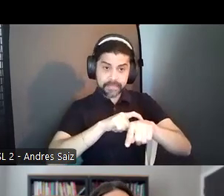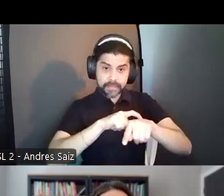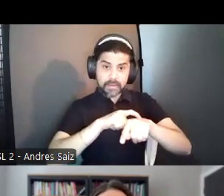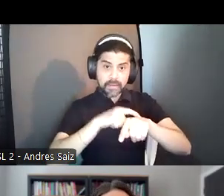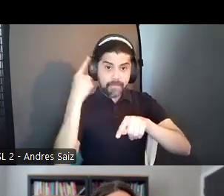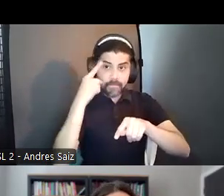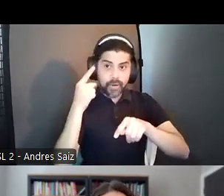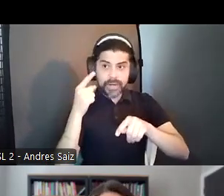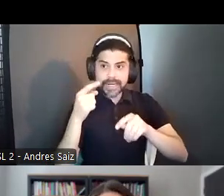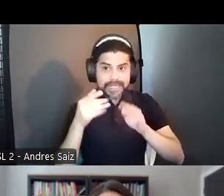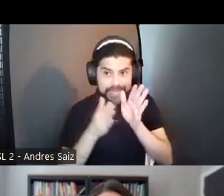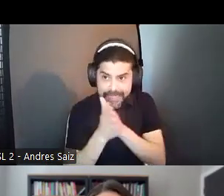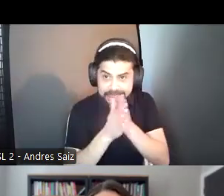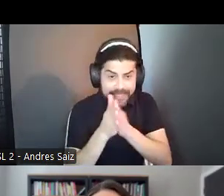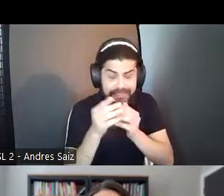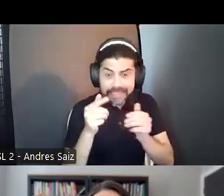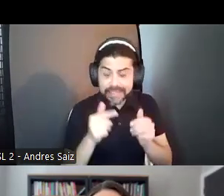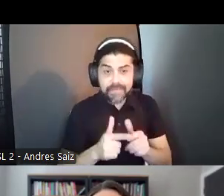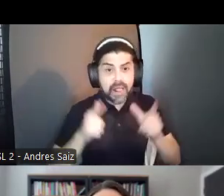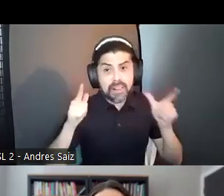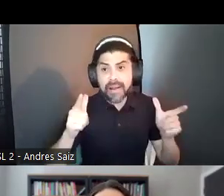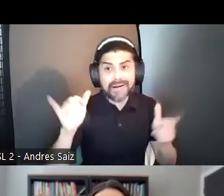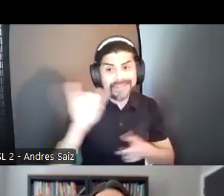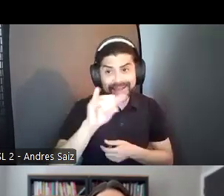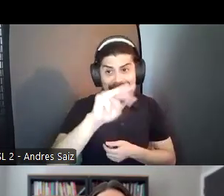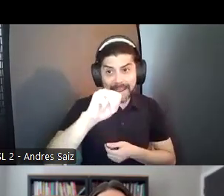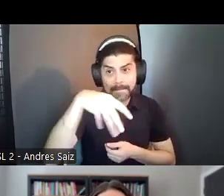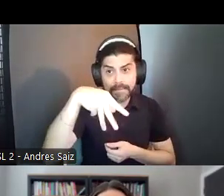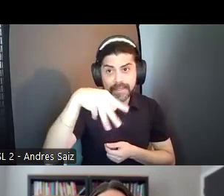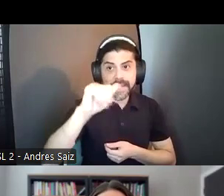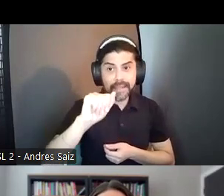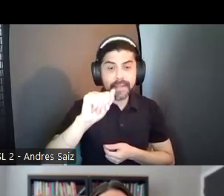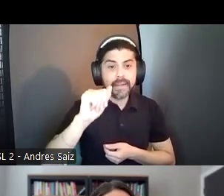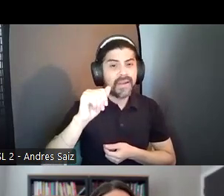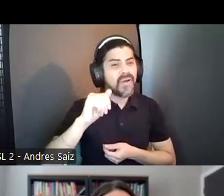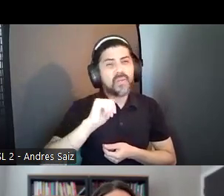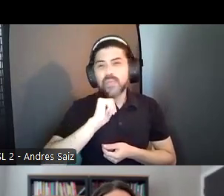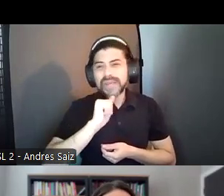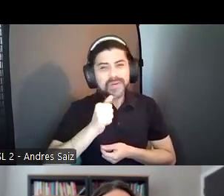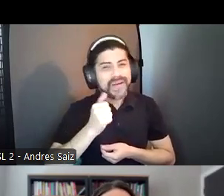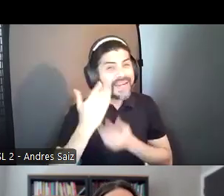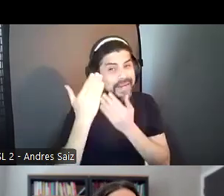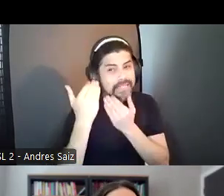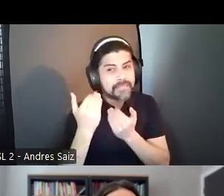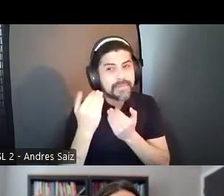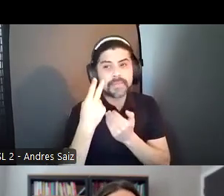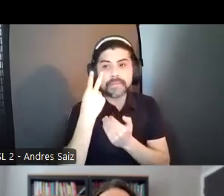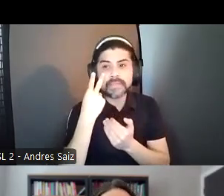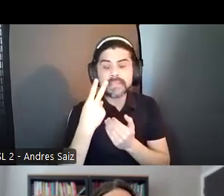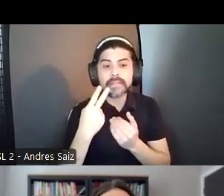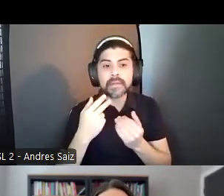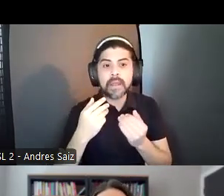as large and complex as the MPA, we wouldn't expect to see much movement in large